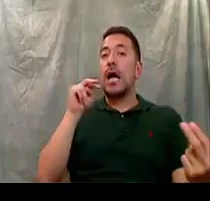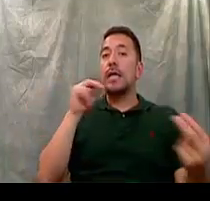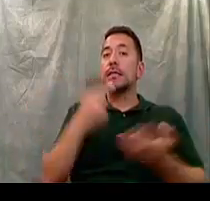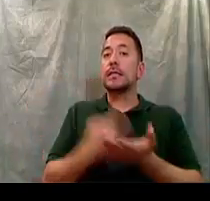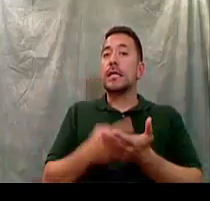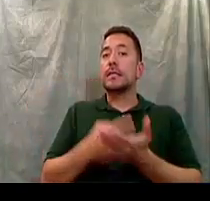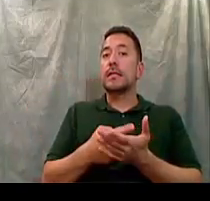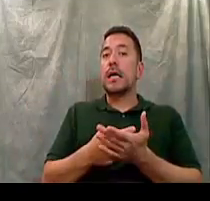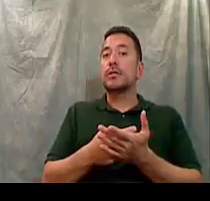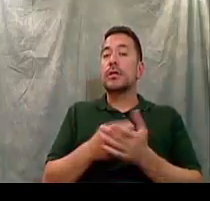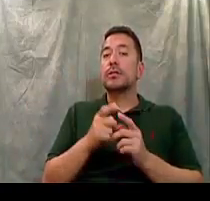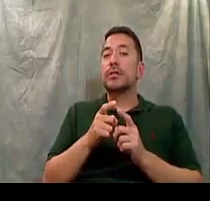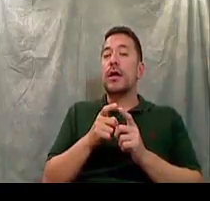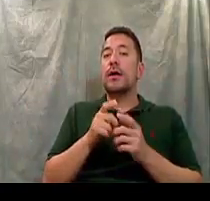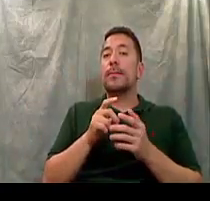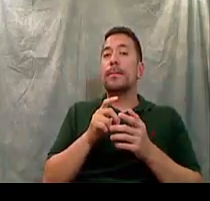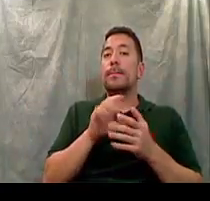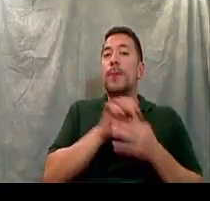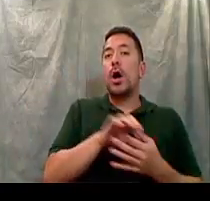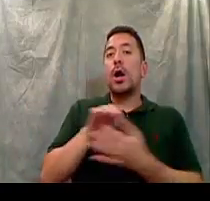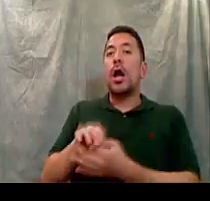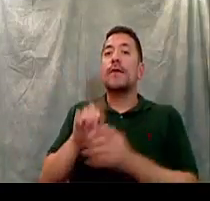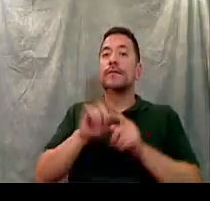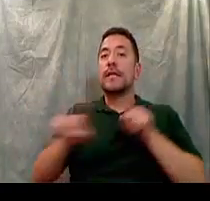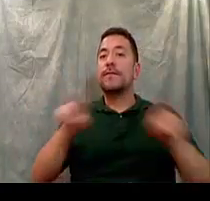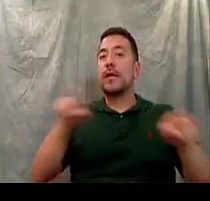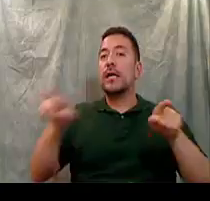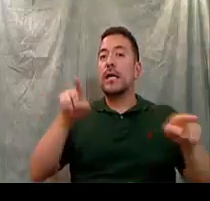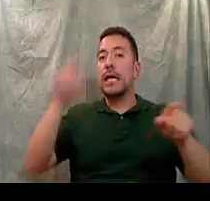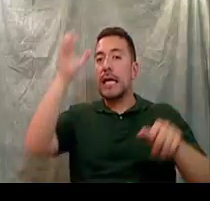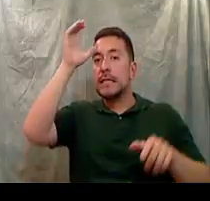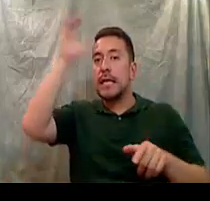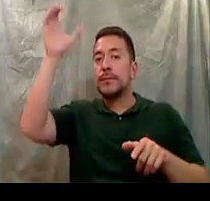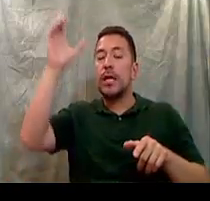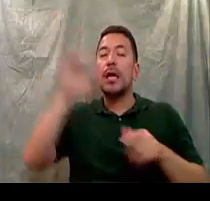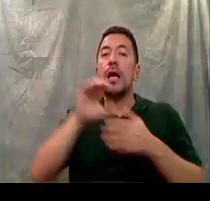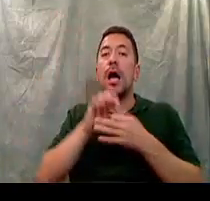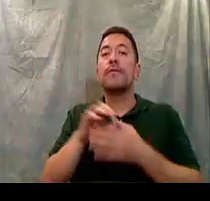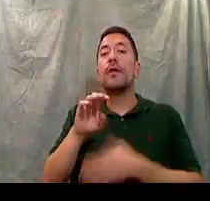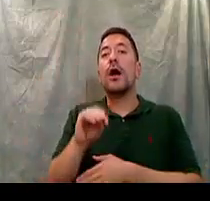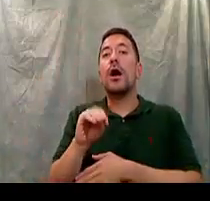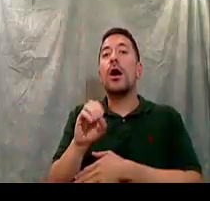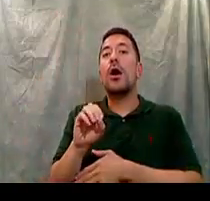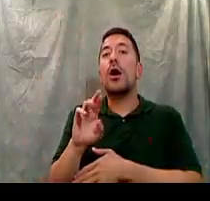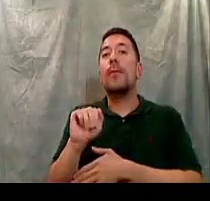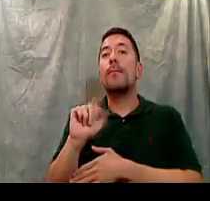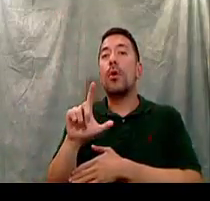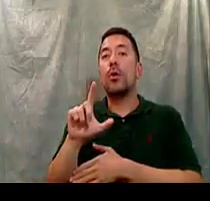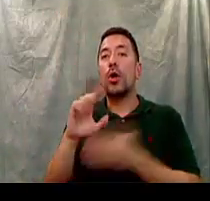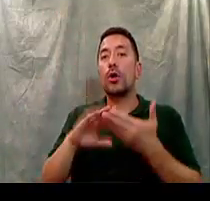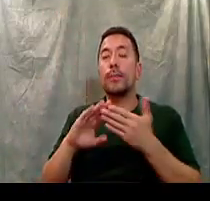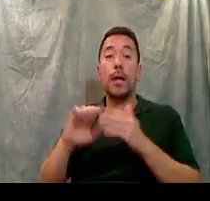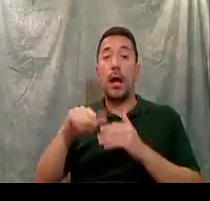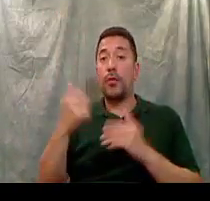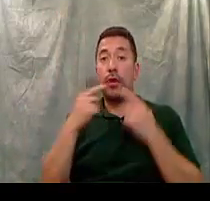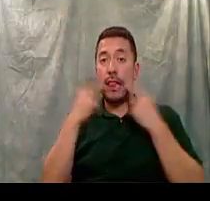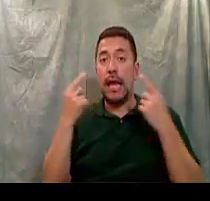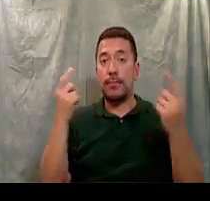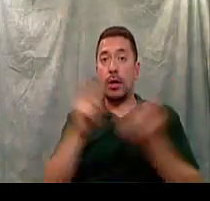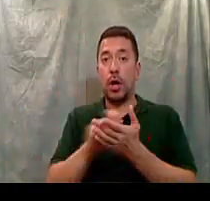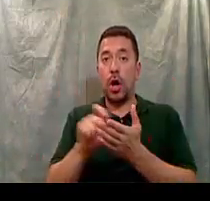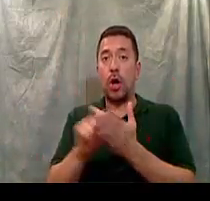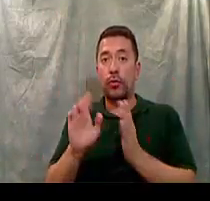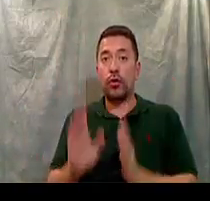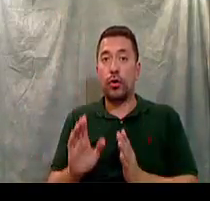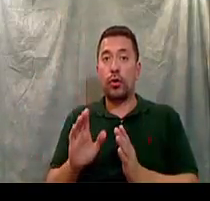were grounded in different conceptions of the moral community. This is another landmark author she